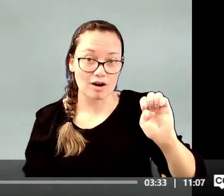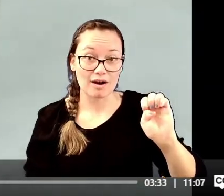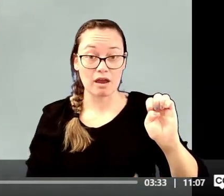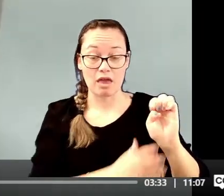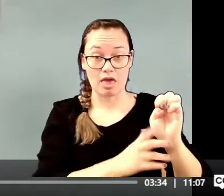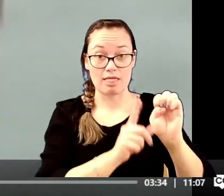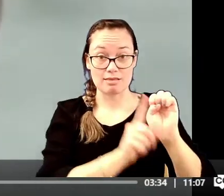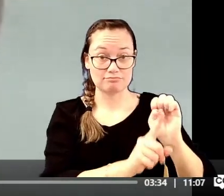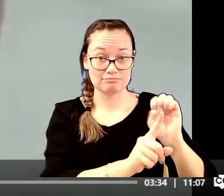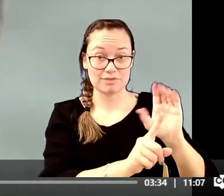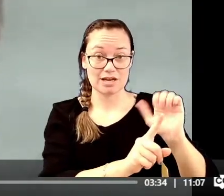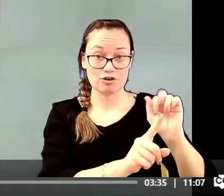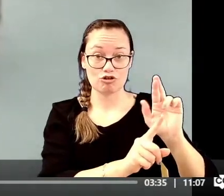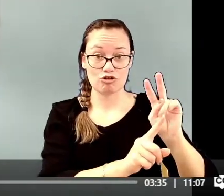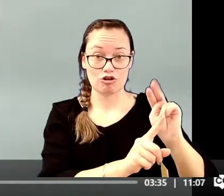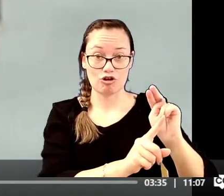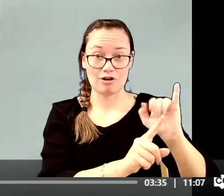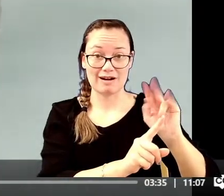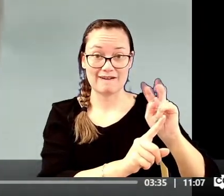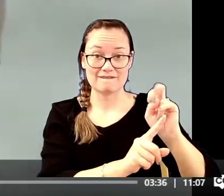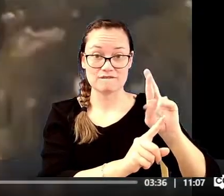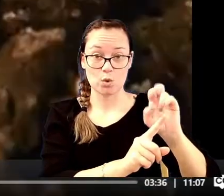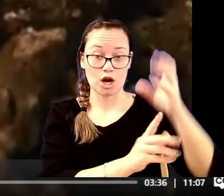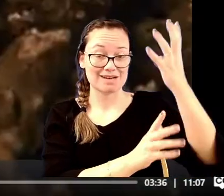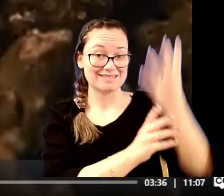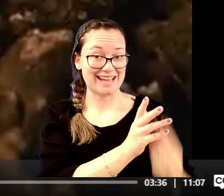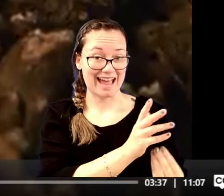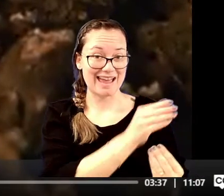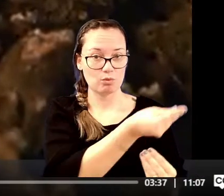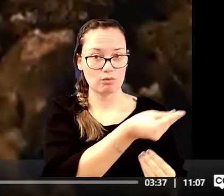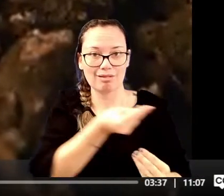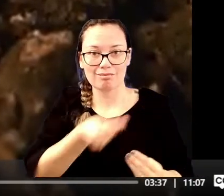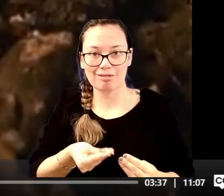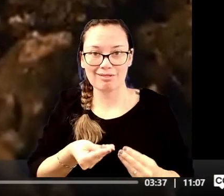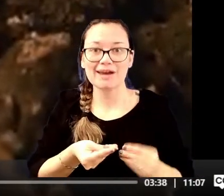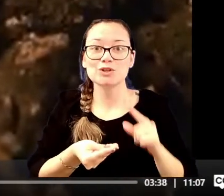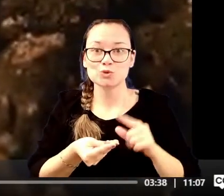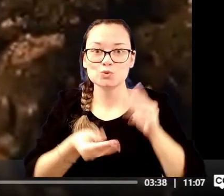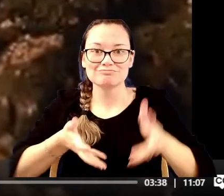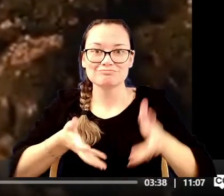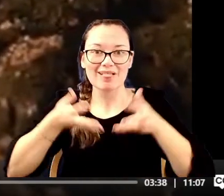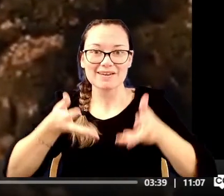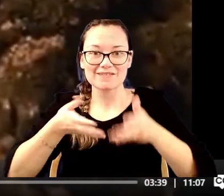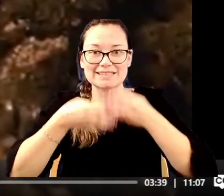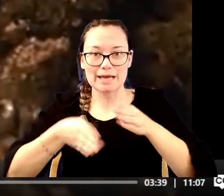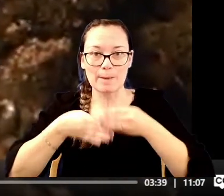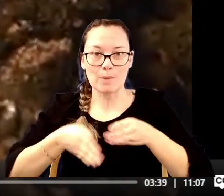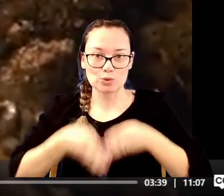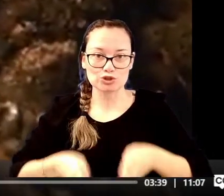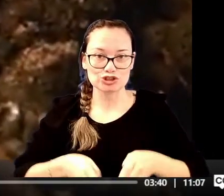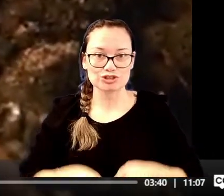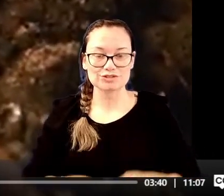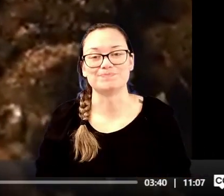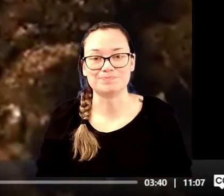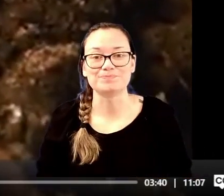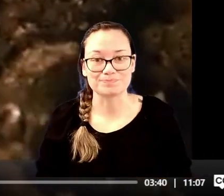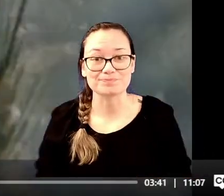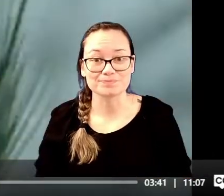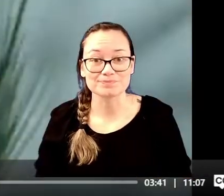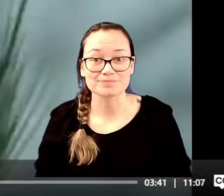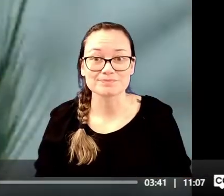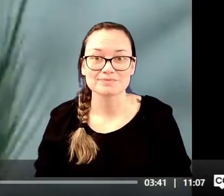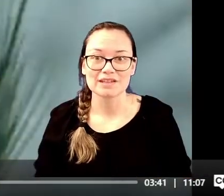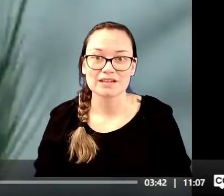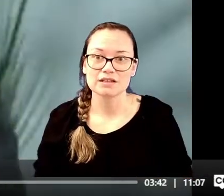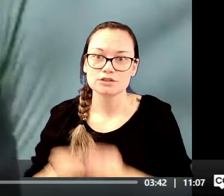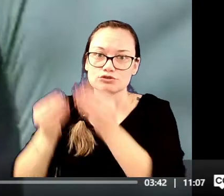some of their energy that's left, not a lot there, but they're going to give some of that energy that's left to the decomposers. So it's